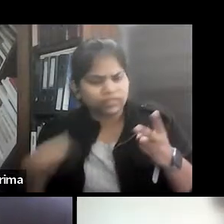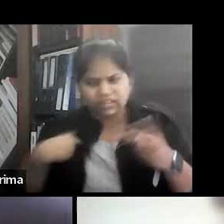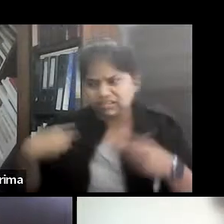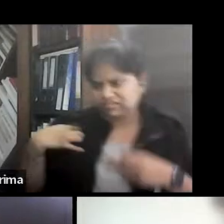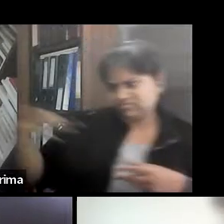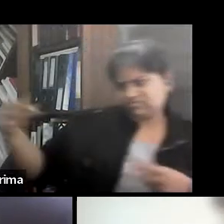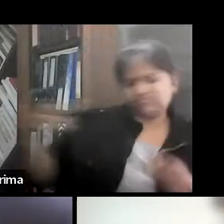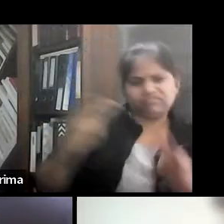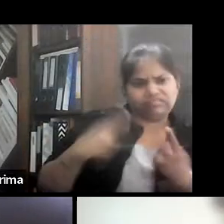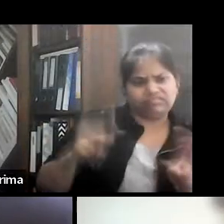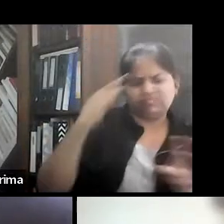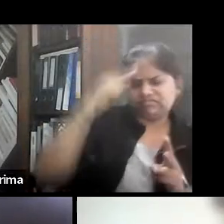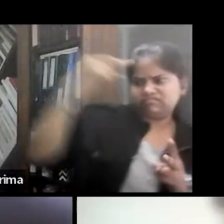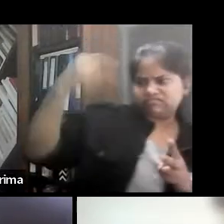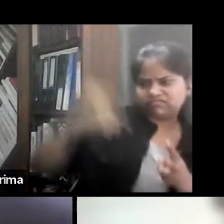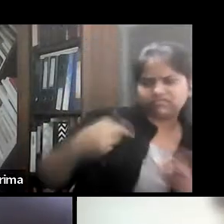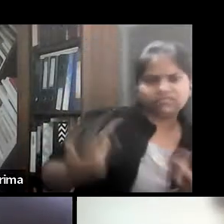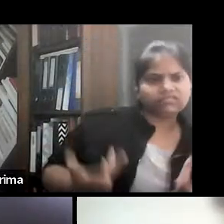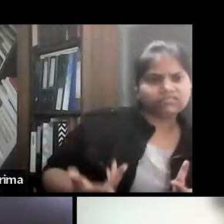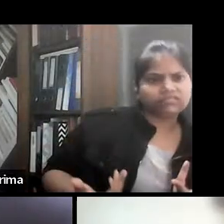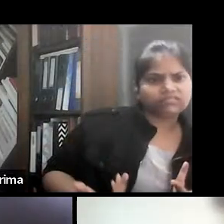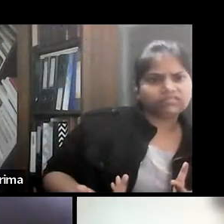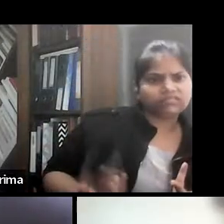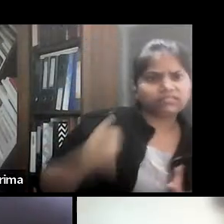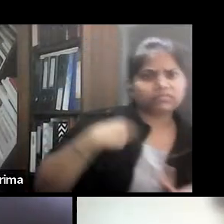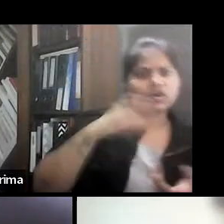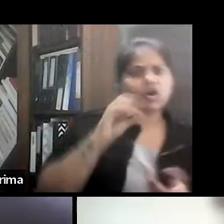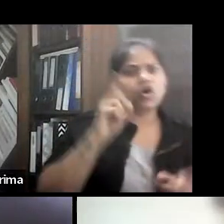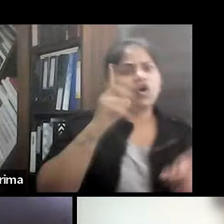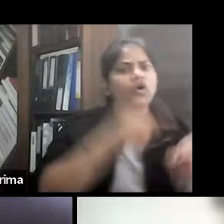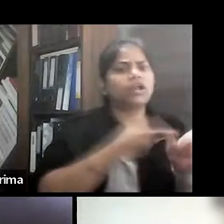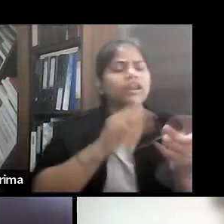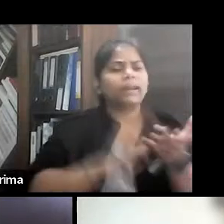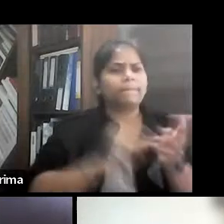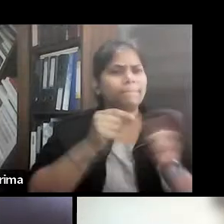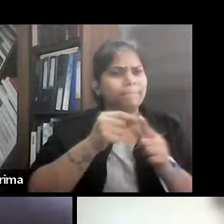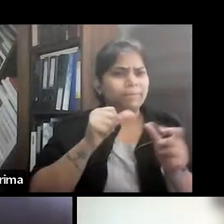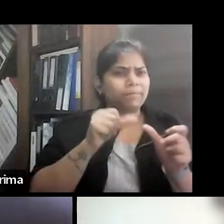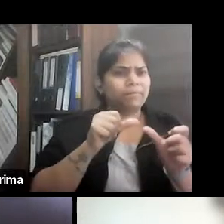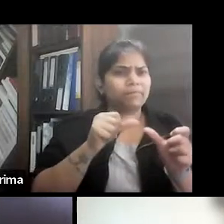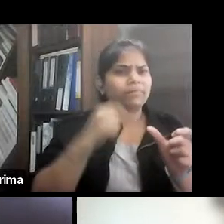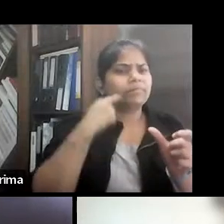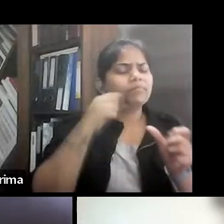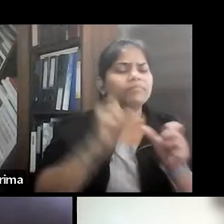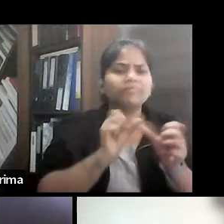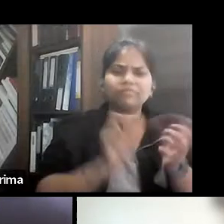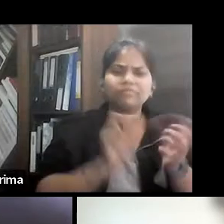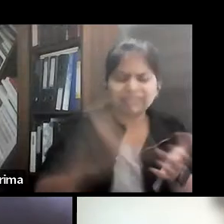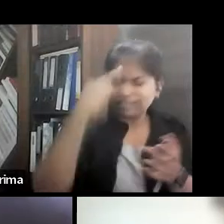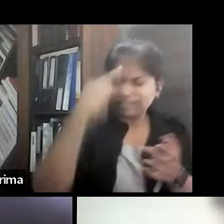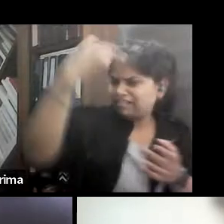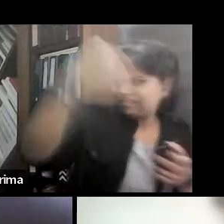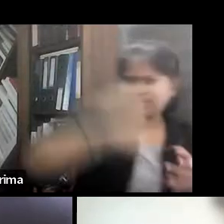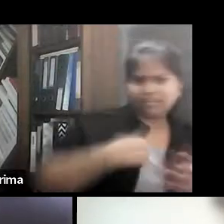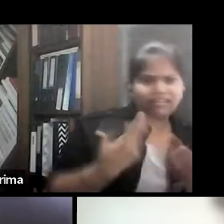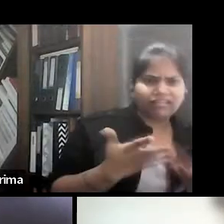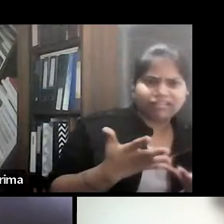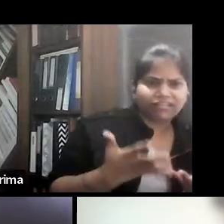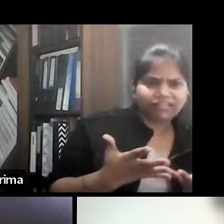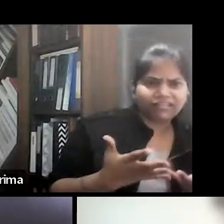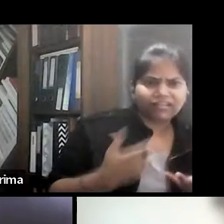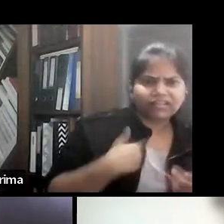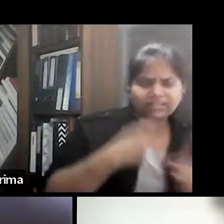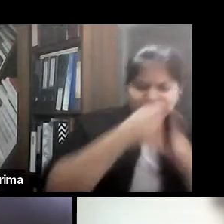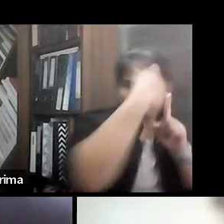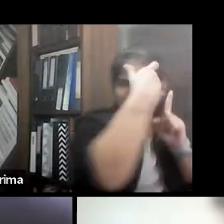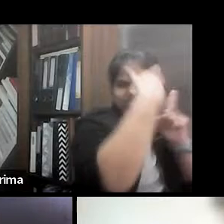like as the Olympians. It's not only national story, it becomes a very personal kind